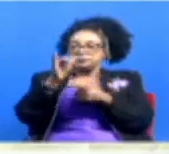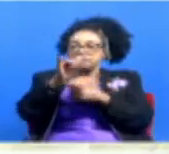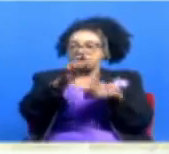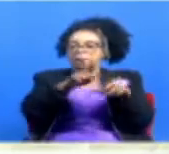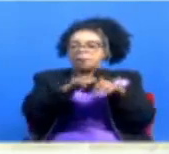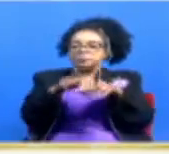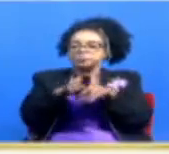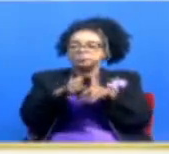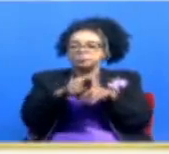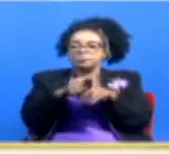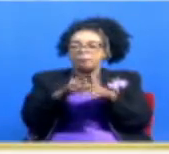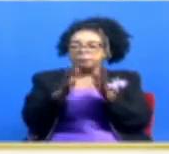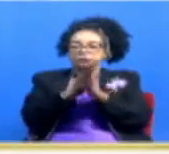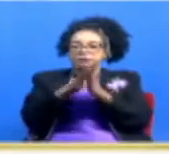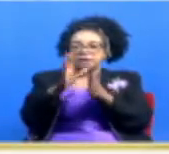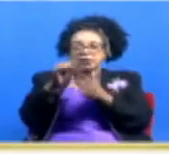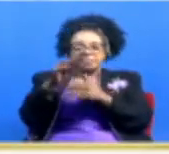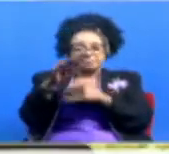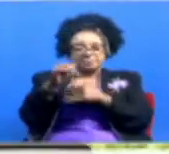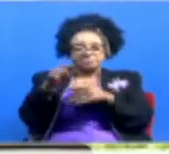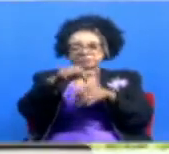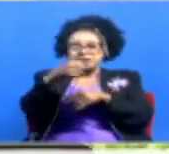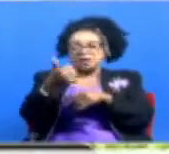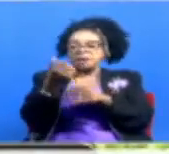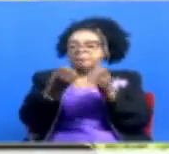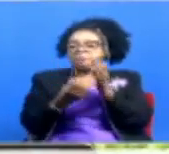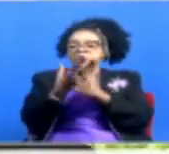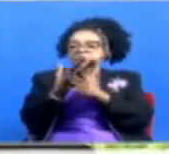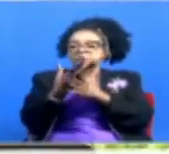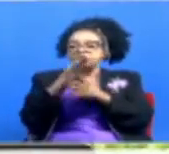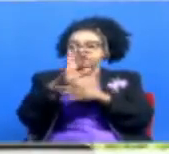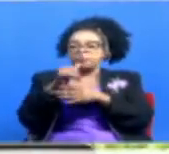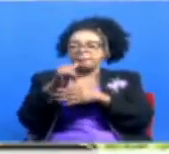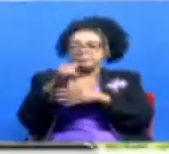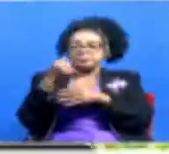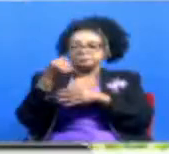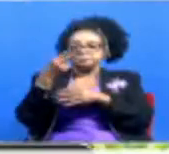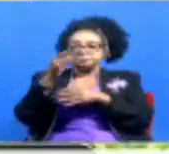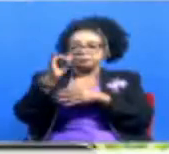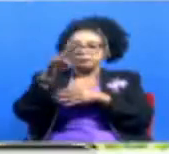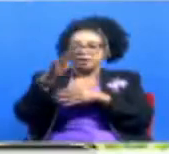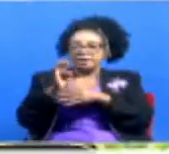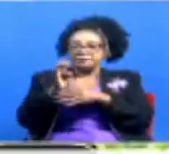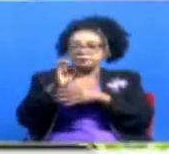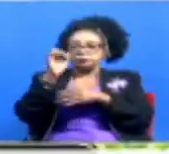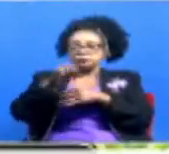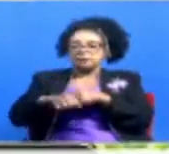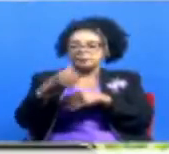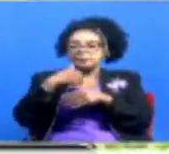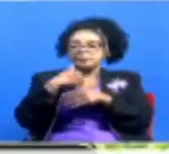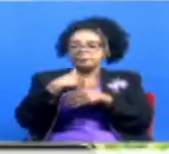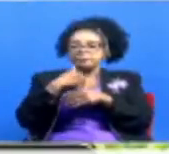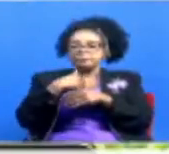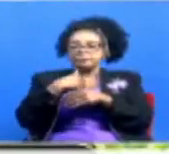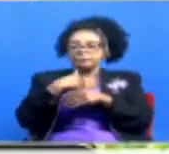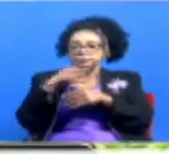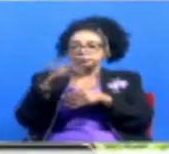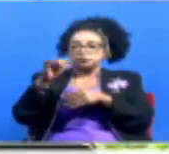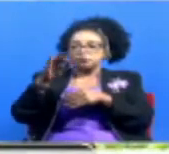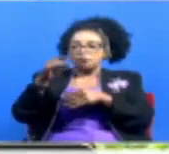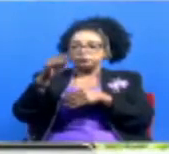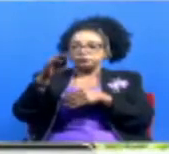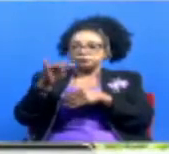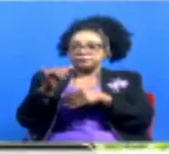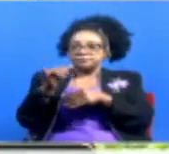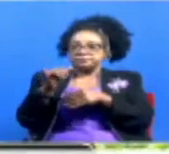and beeswax body cream. Other products from hive, from a beehive, we have royal jelly, we